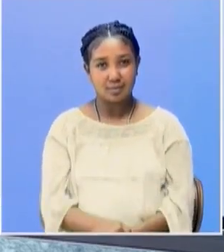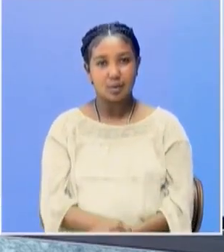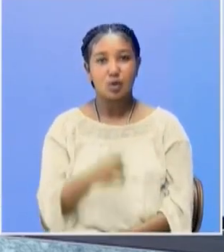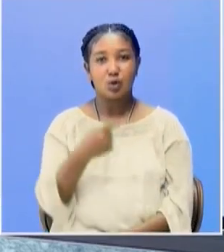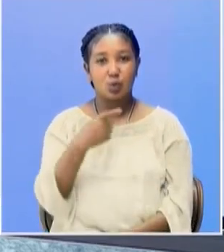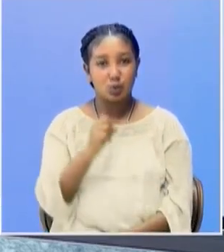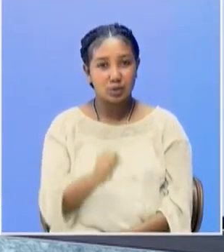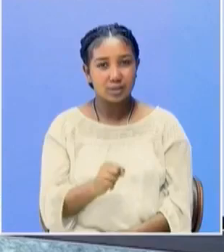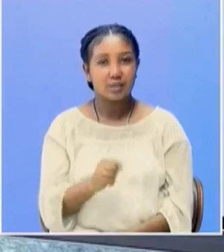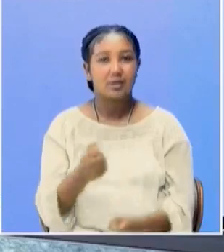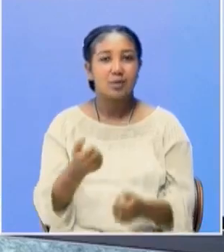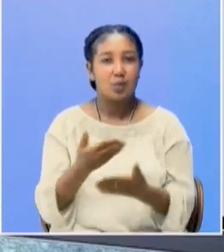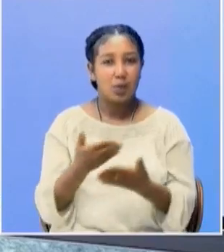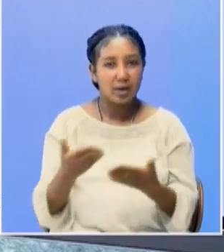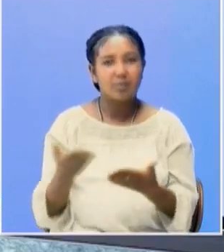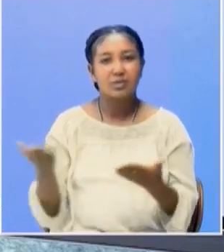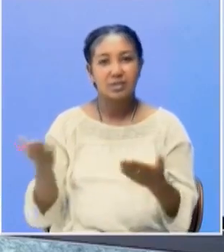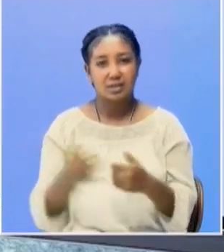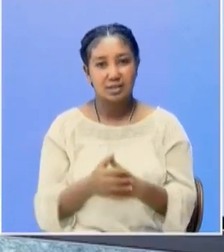Whose? Where?